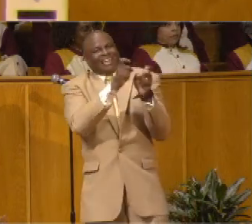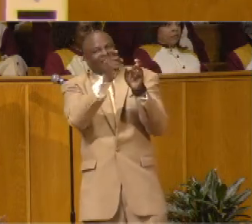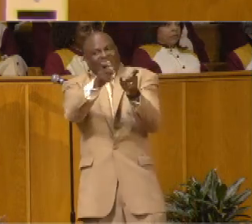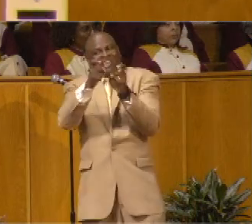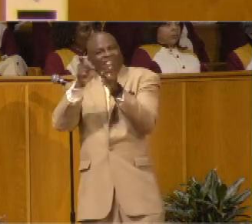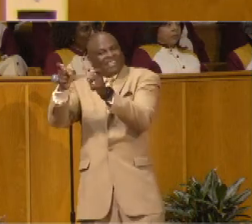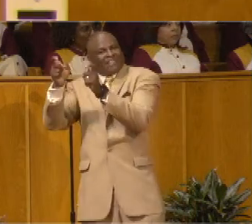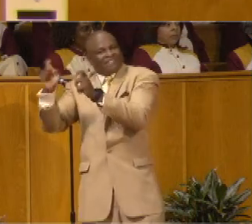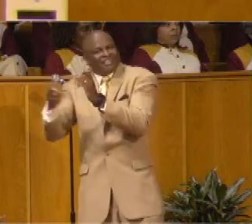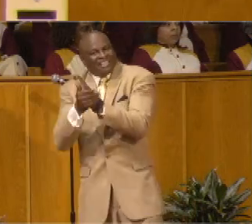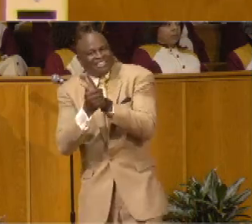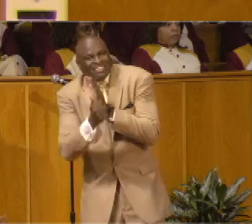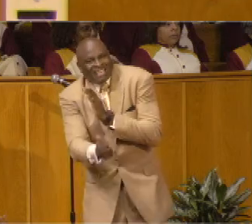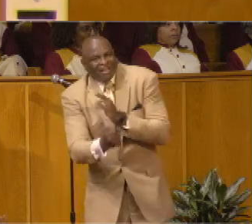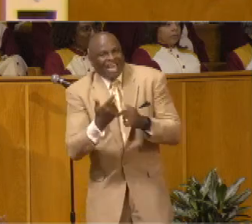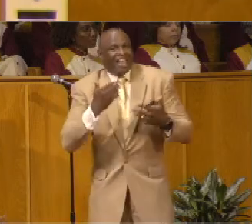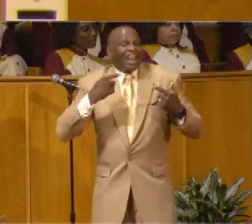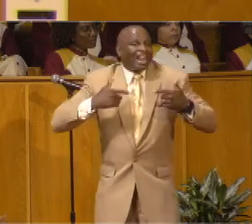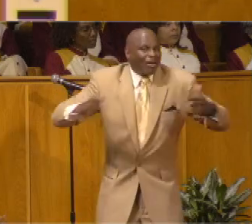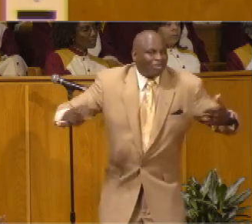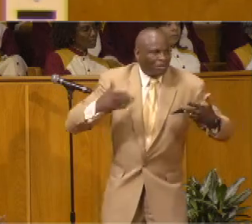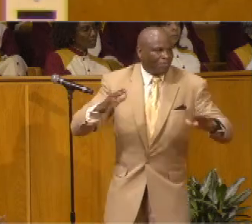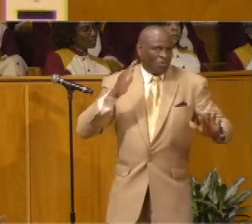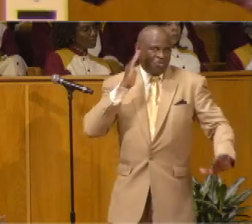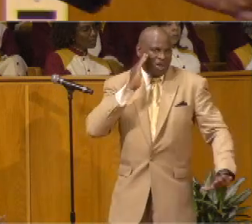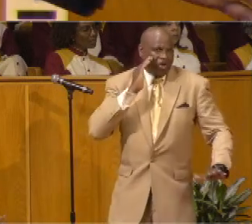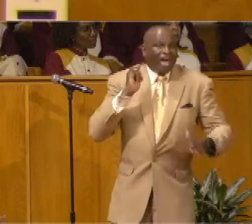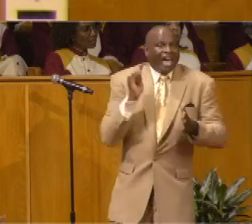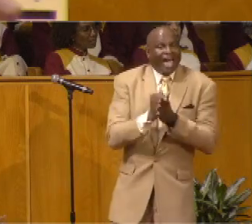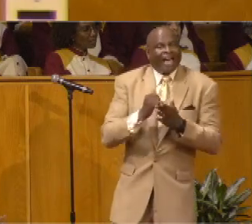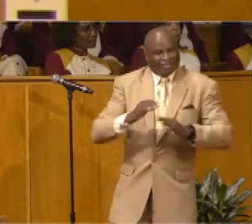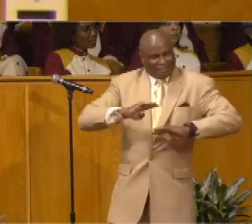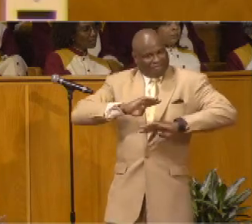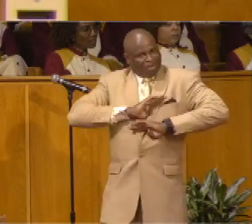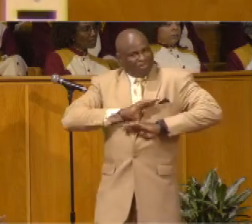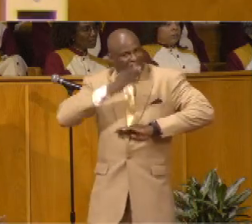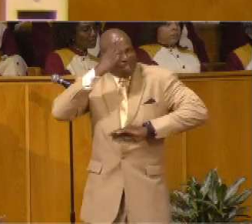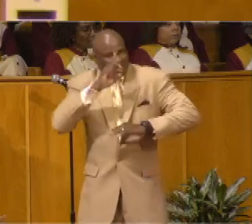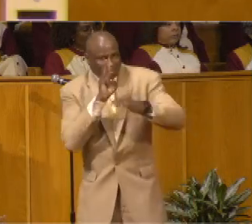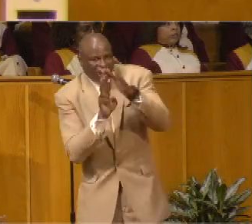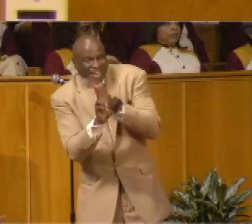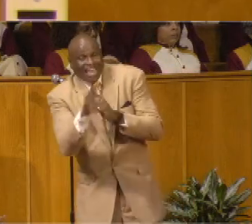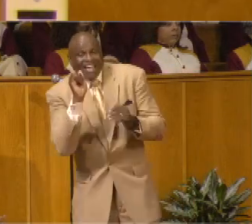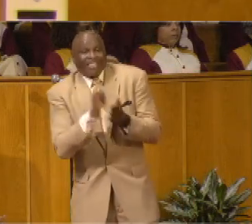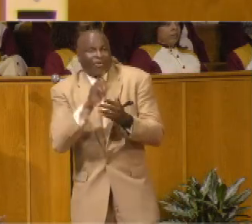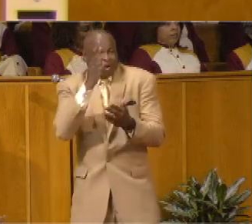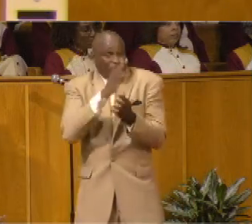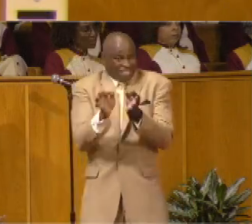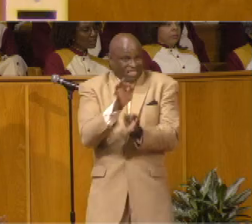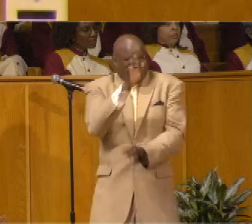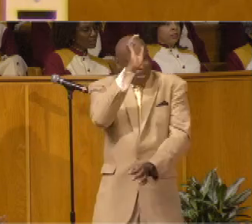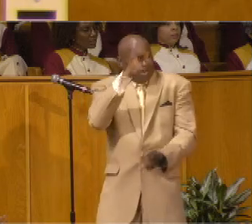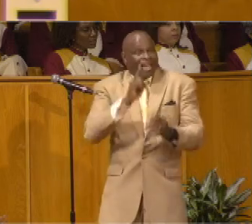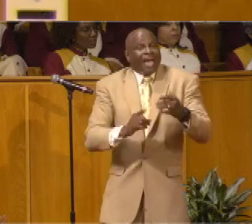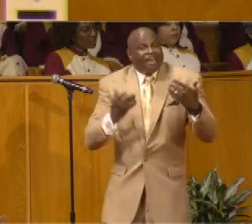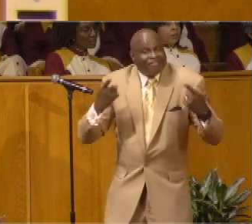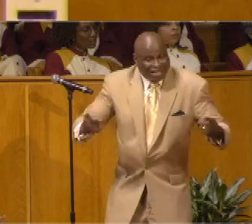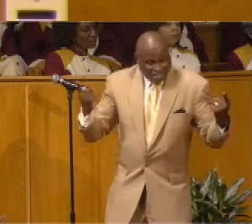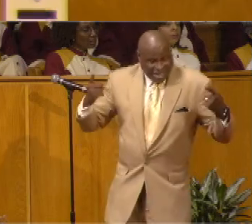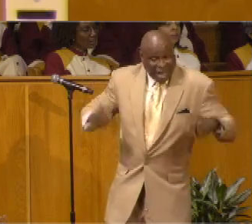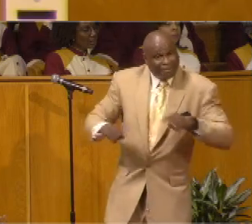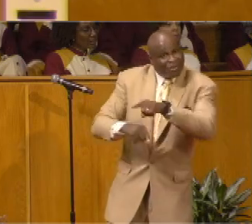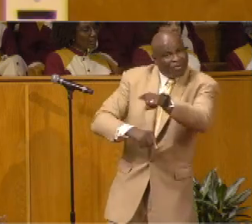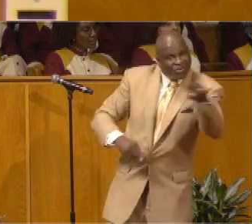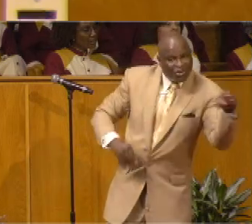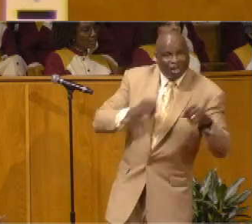the gospel in known languages as fulfillment to Jesus' prophecy that when the Holy Spirit has come upon